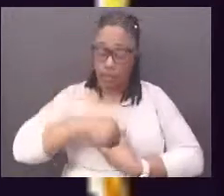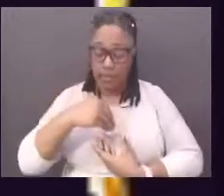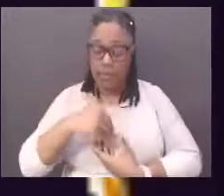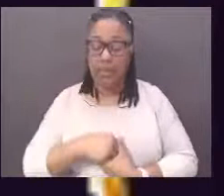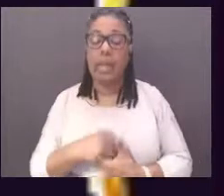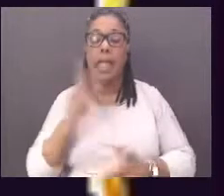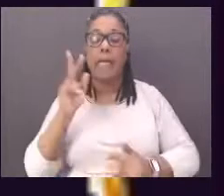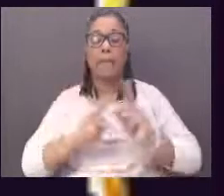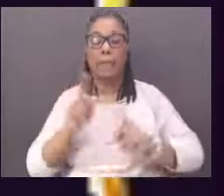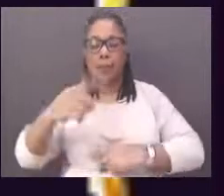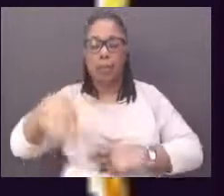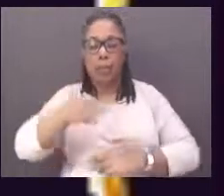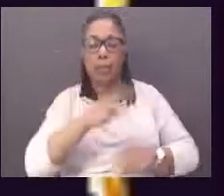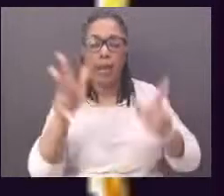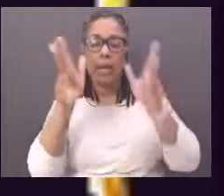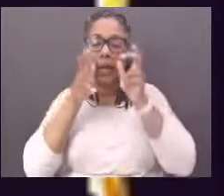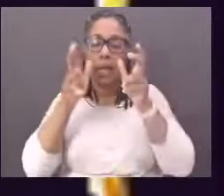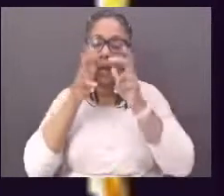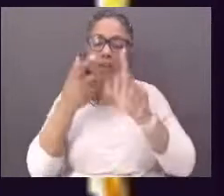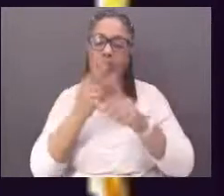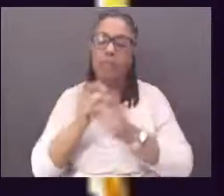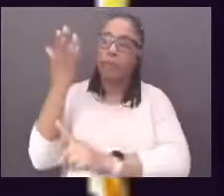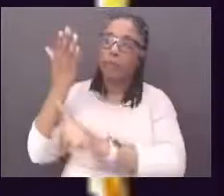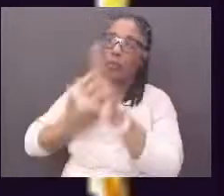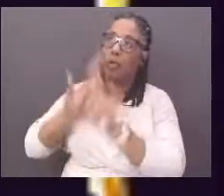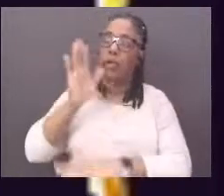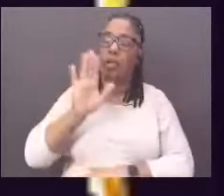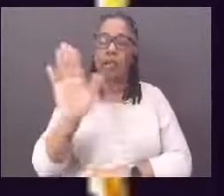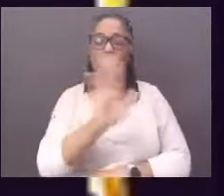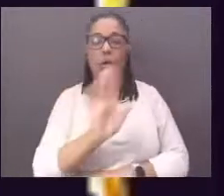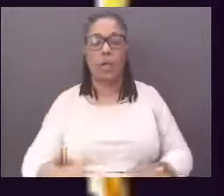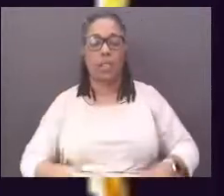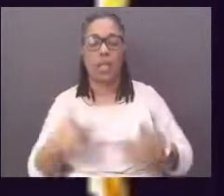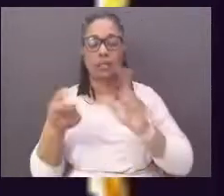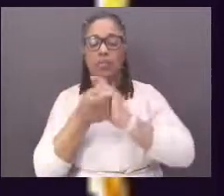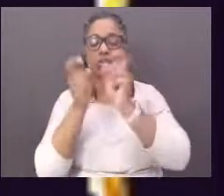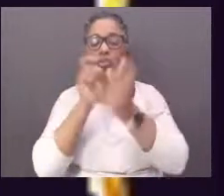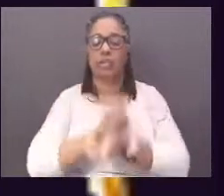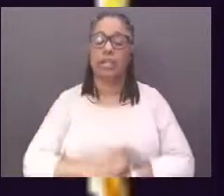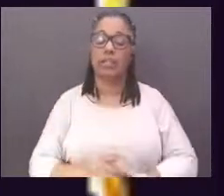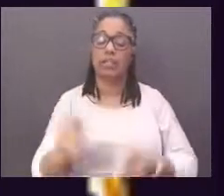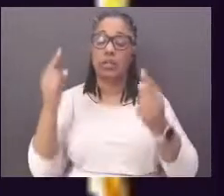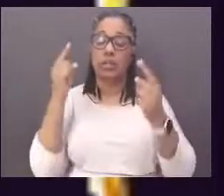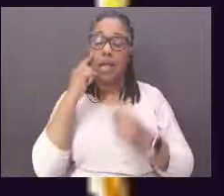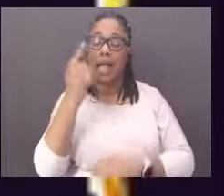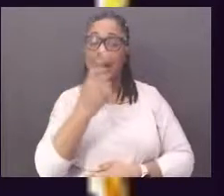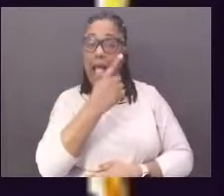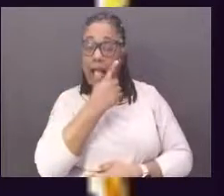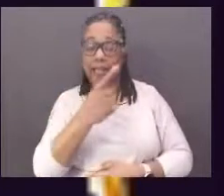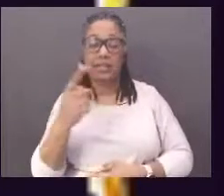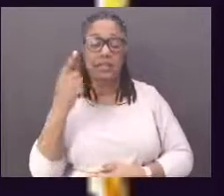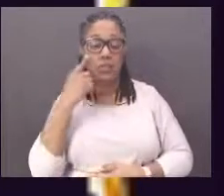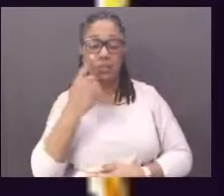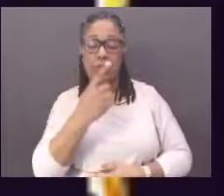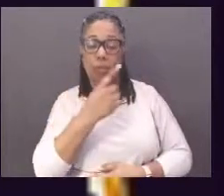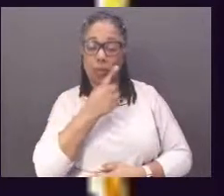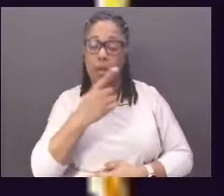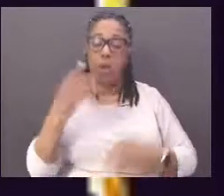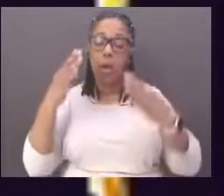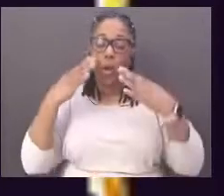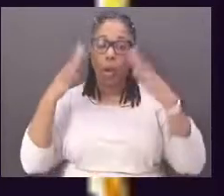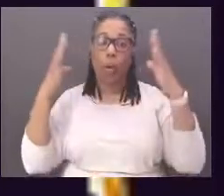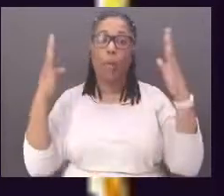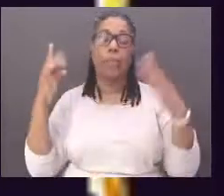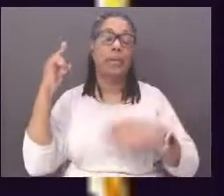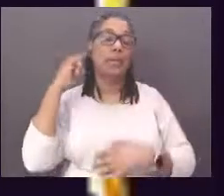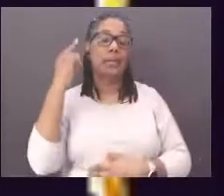hear, and that lives might be changed, eyes might be opened, Father God, ears become unclogged, and hearts might be open to your